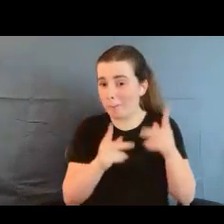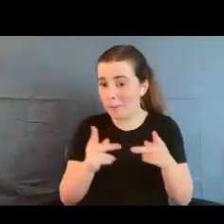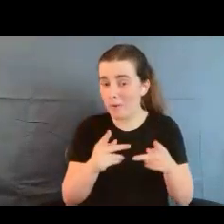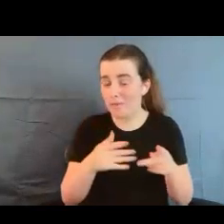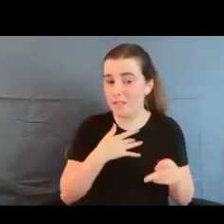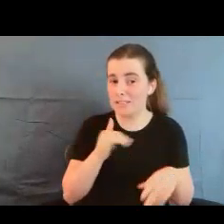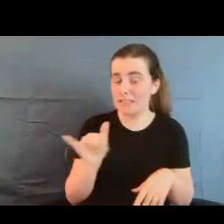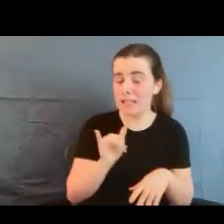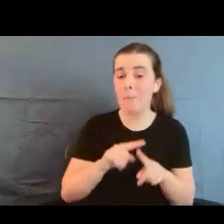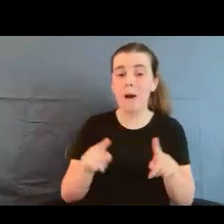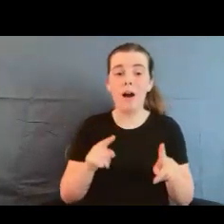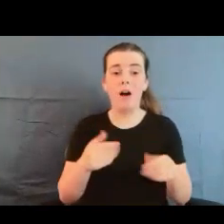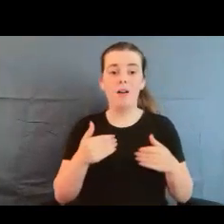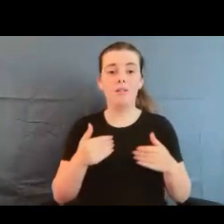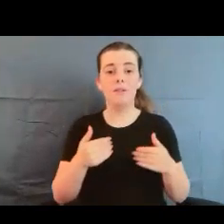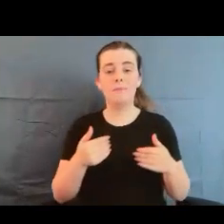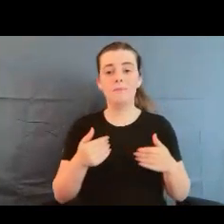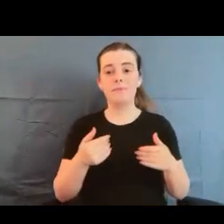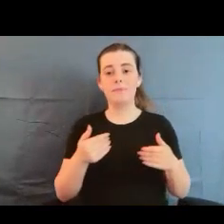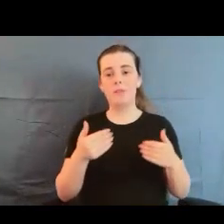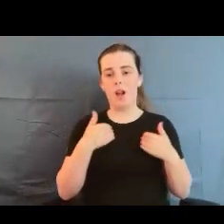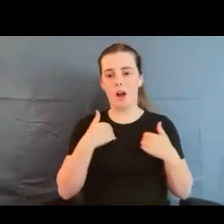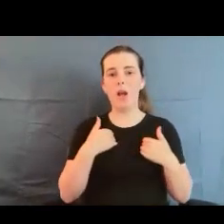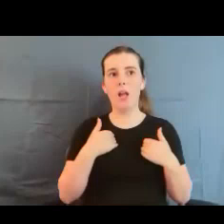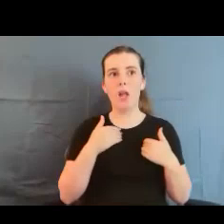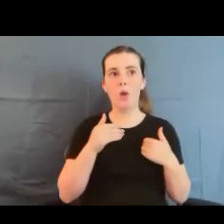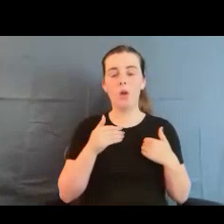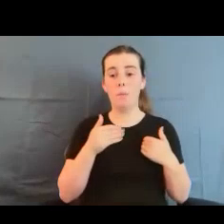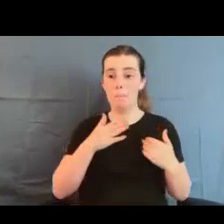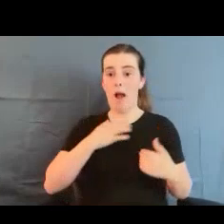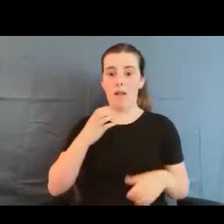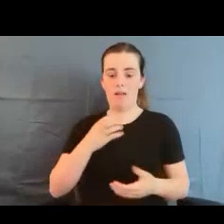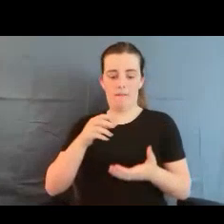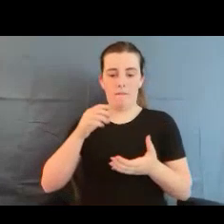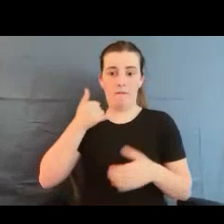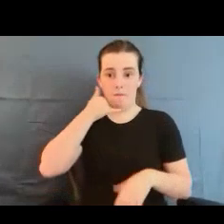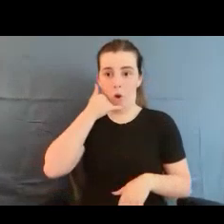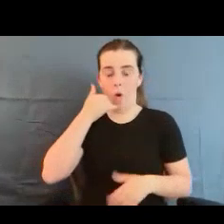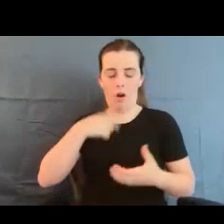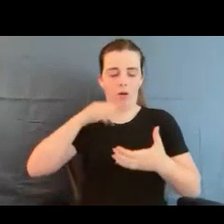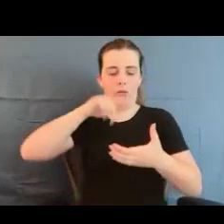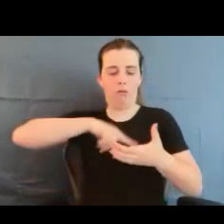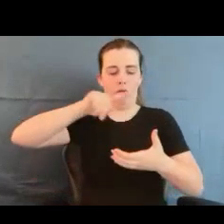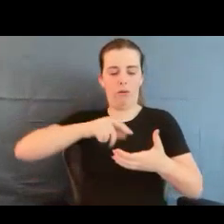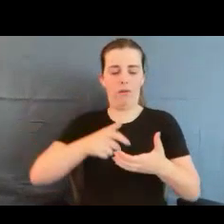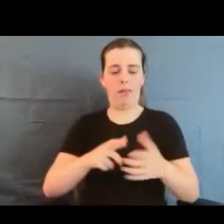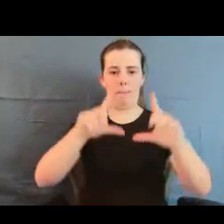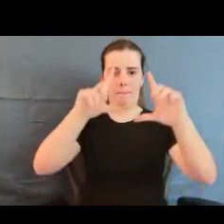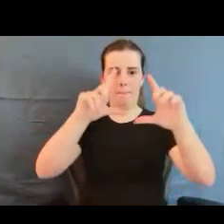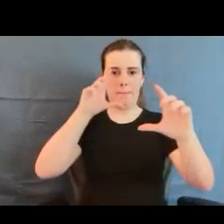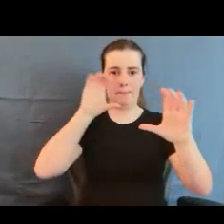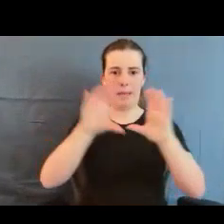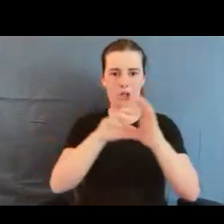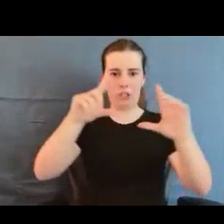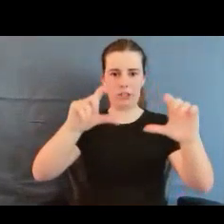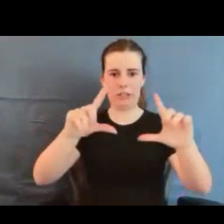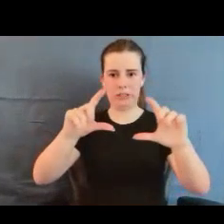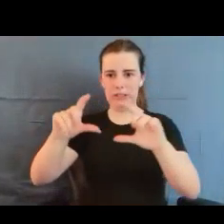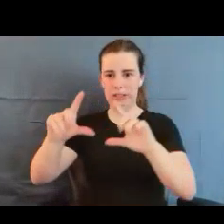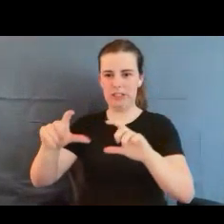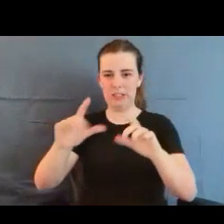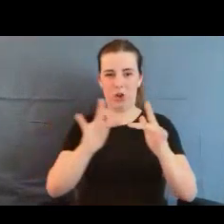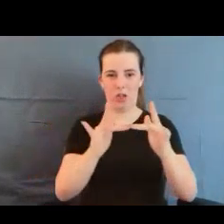sheet, which has this whole thing on it. I'll take screenshots of it on my phone. And so I can literally just like scroll through as I'm running and see what